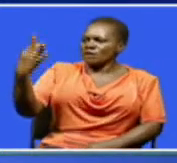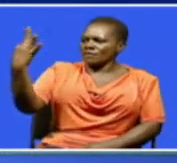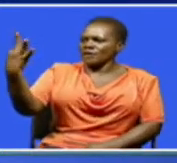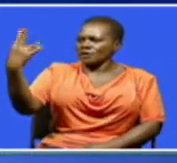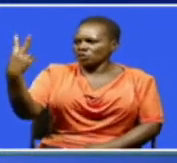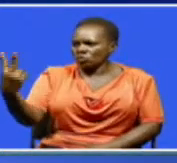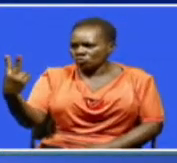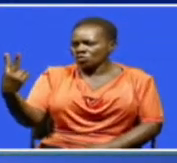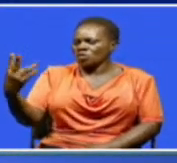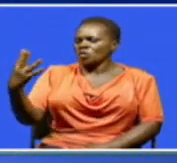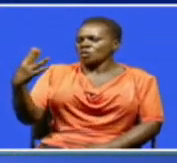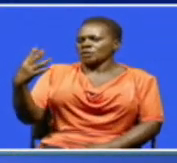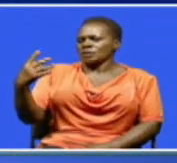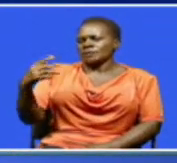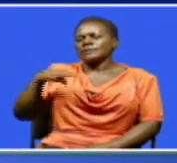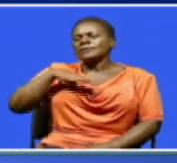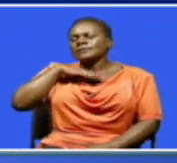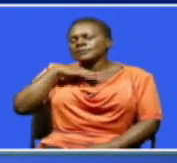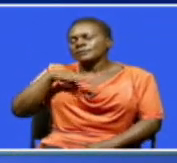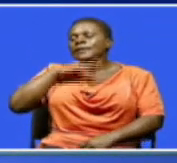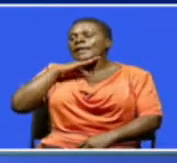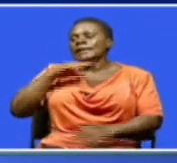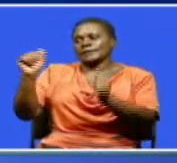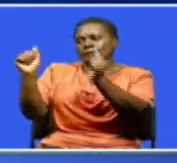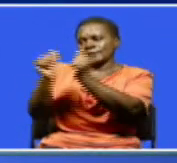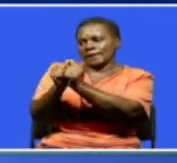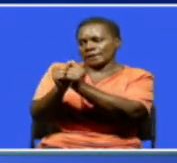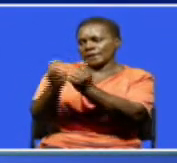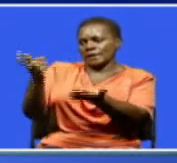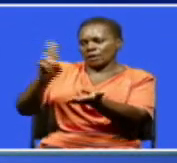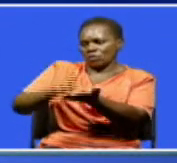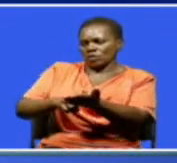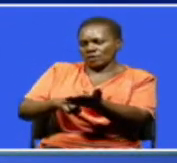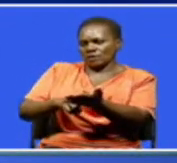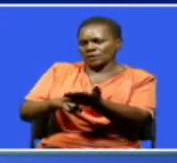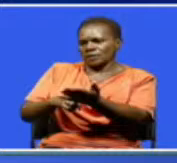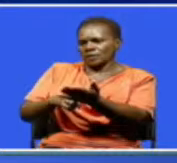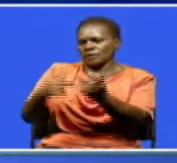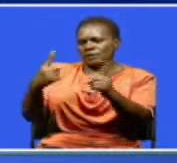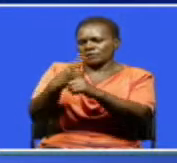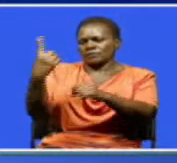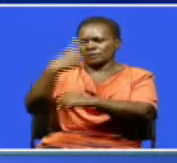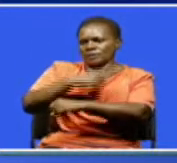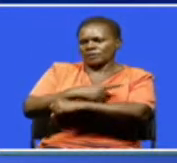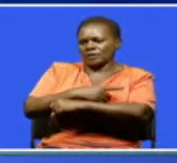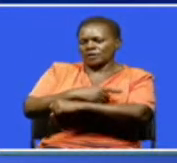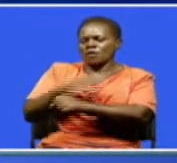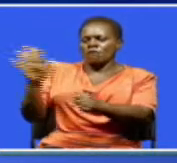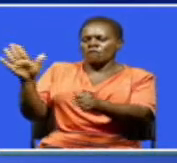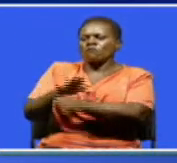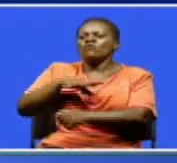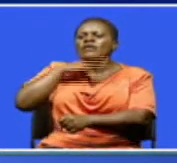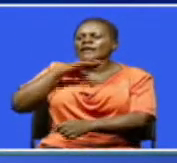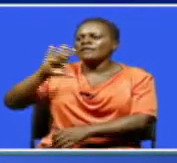168,432. Unfortunately, 10 more deaths have been recorded on varying dates, raising the fatalities